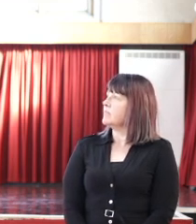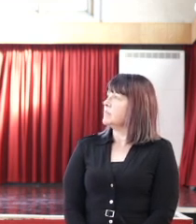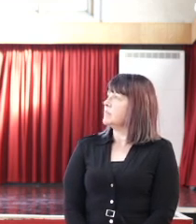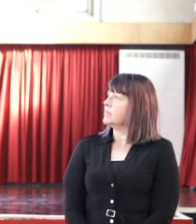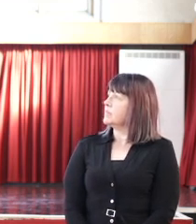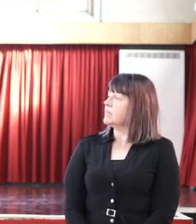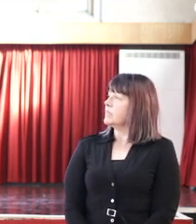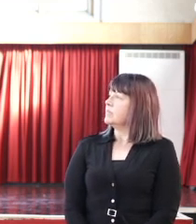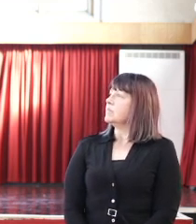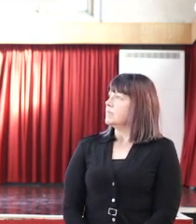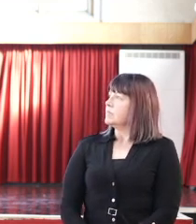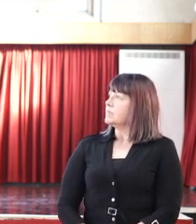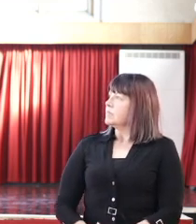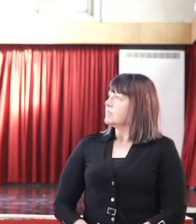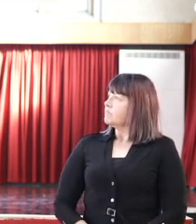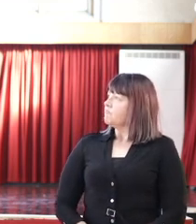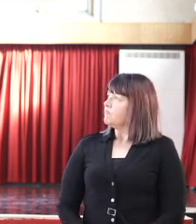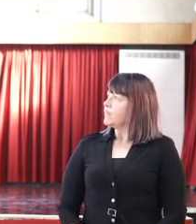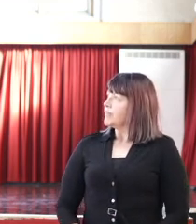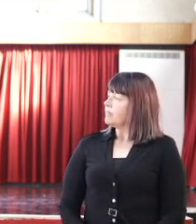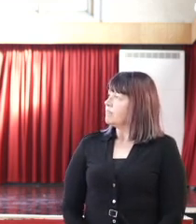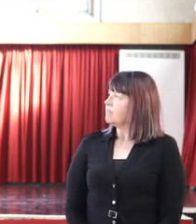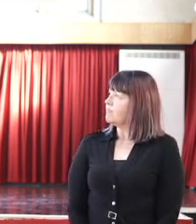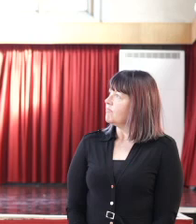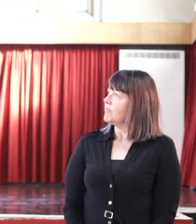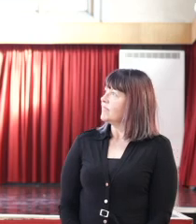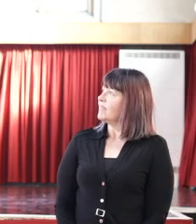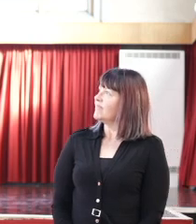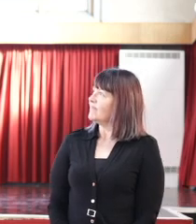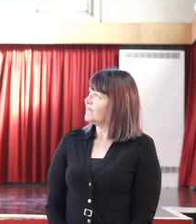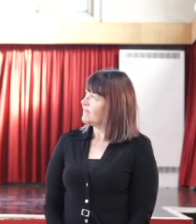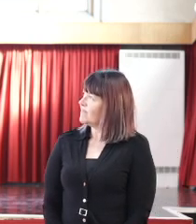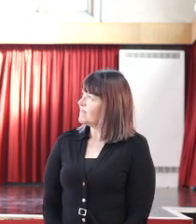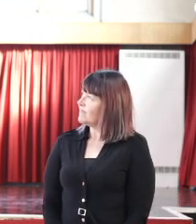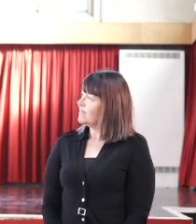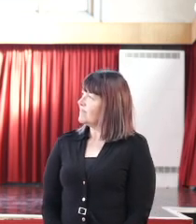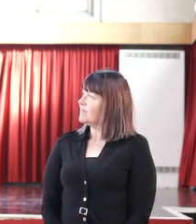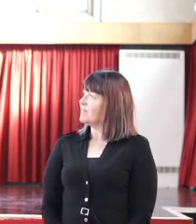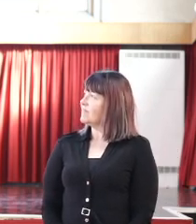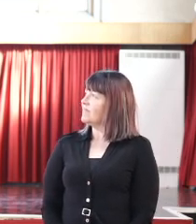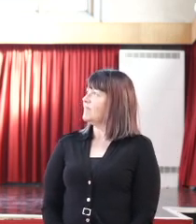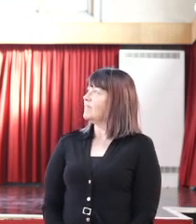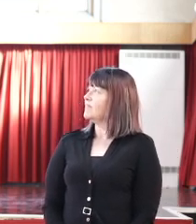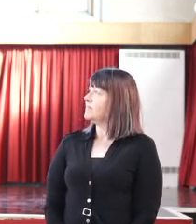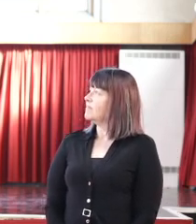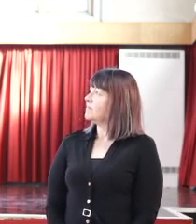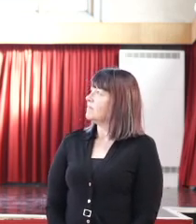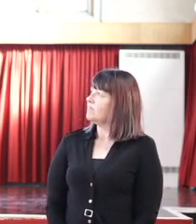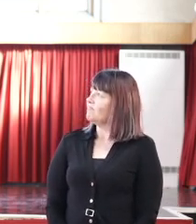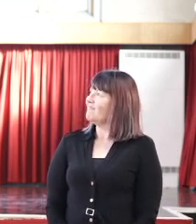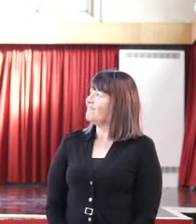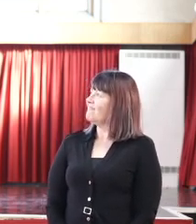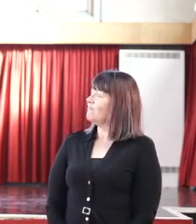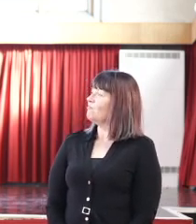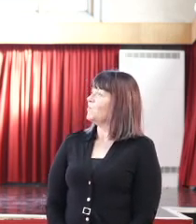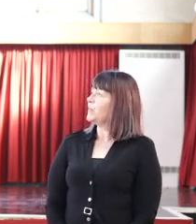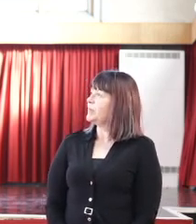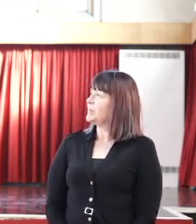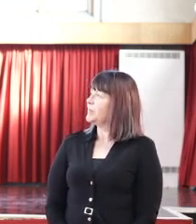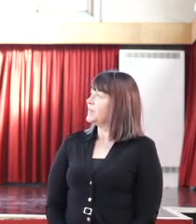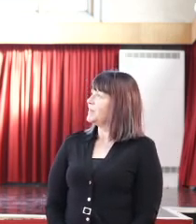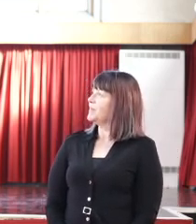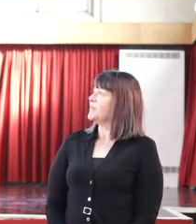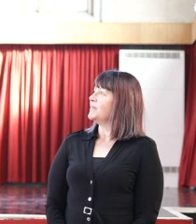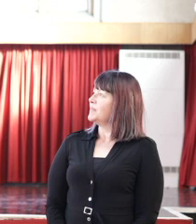And some deaf people, do they stand there in silence? No, they wait for the music to start, and then they get right in there, they